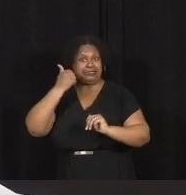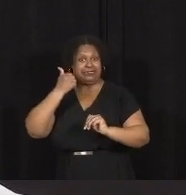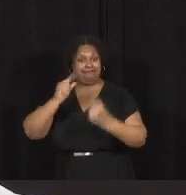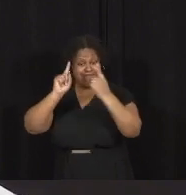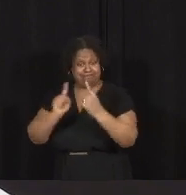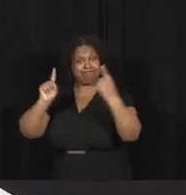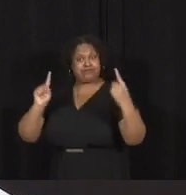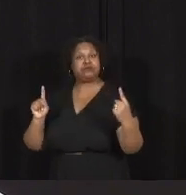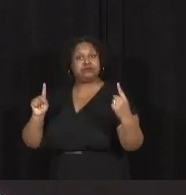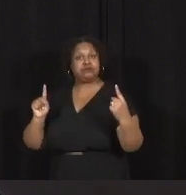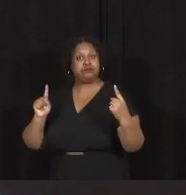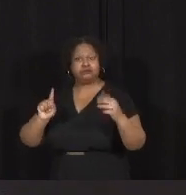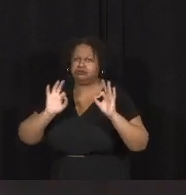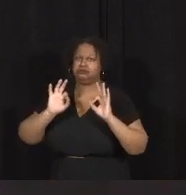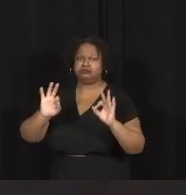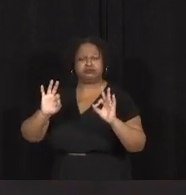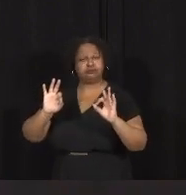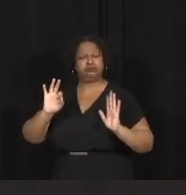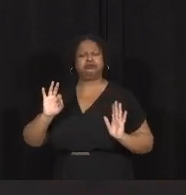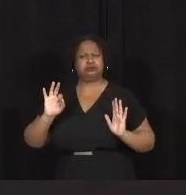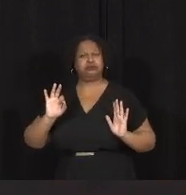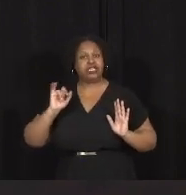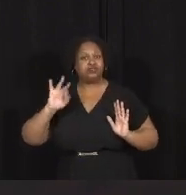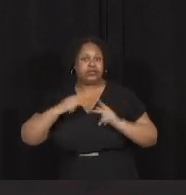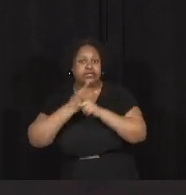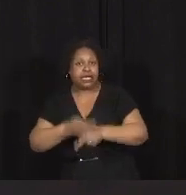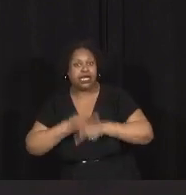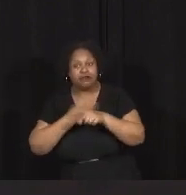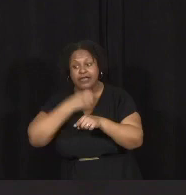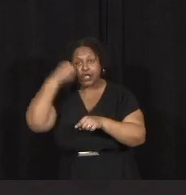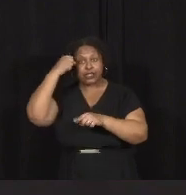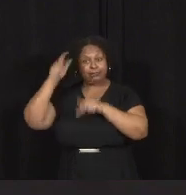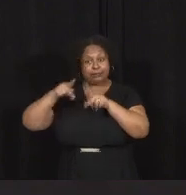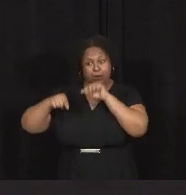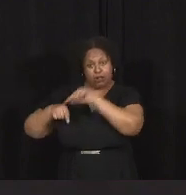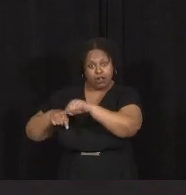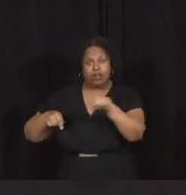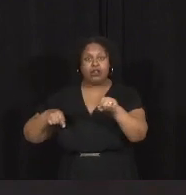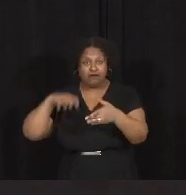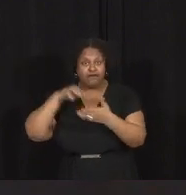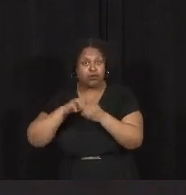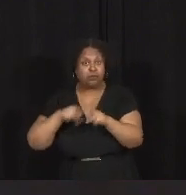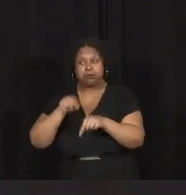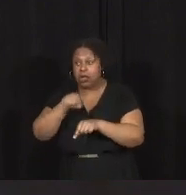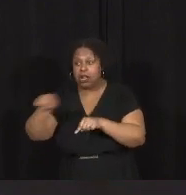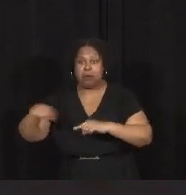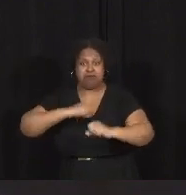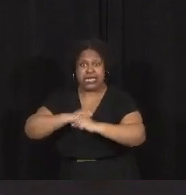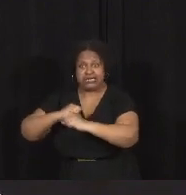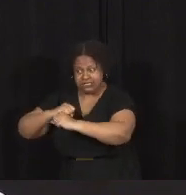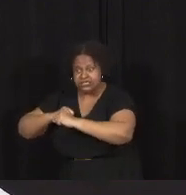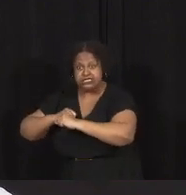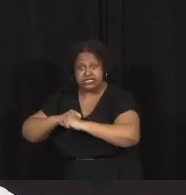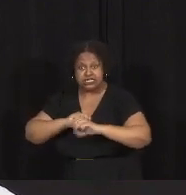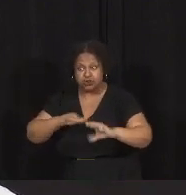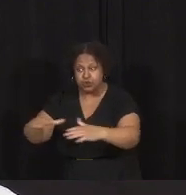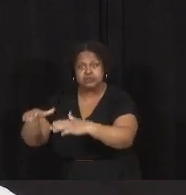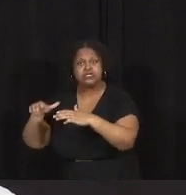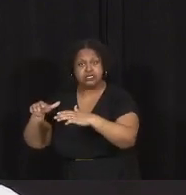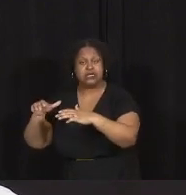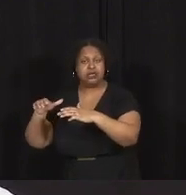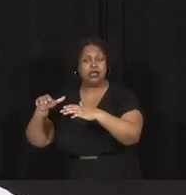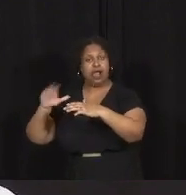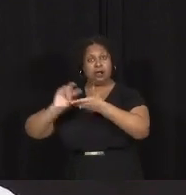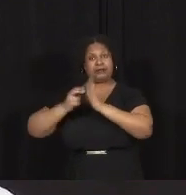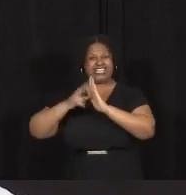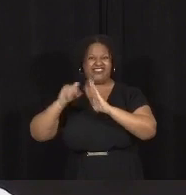after the elderly and the vulnerable in our society, we can get within that range,